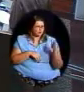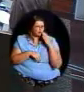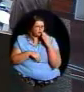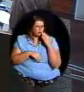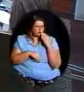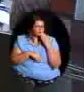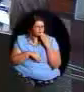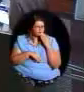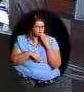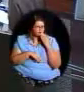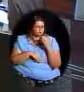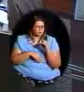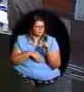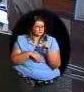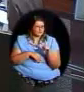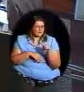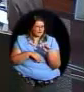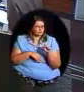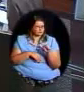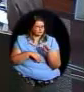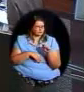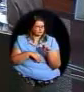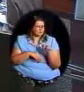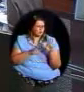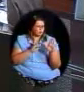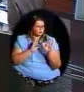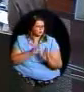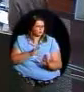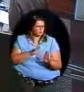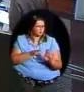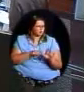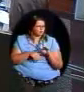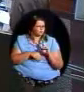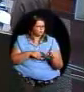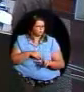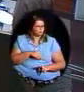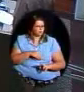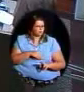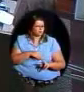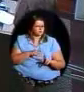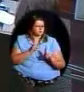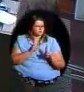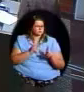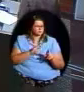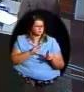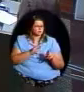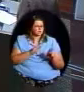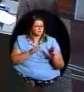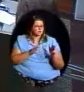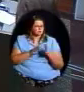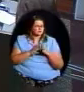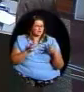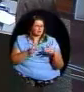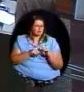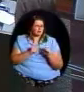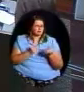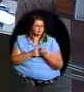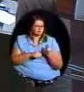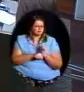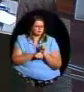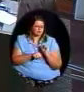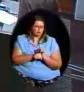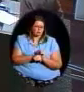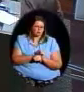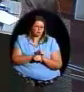outstanding report, and again, once again, a lot of work. Tie-up slides. A lot of work, a lot of teamwork goes into the process